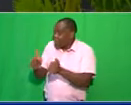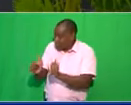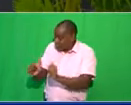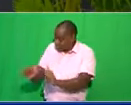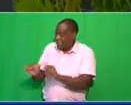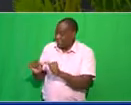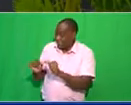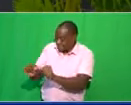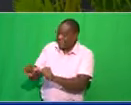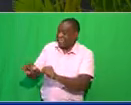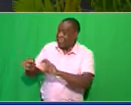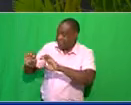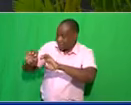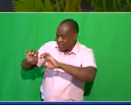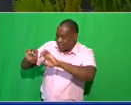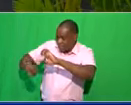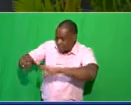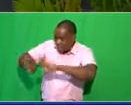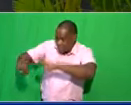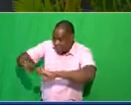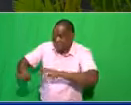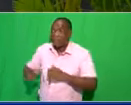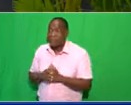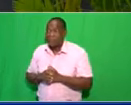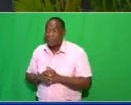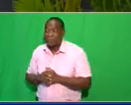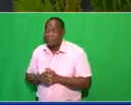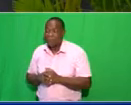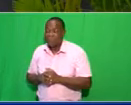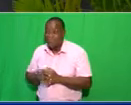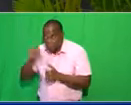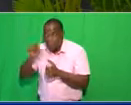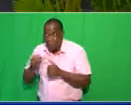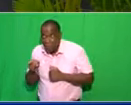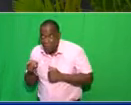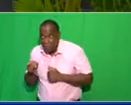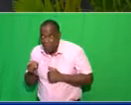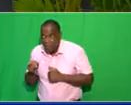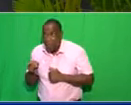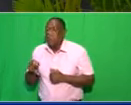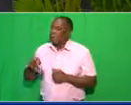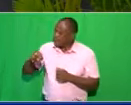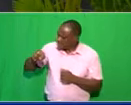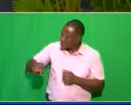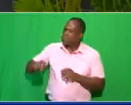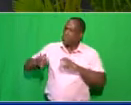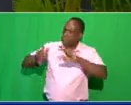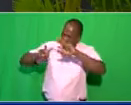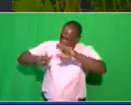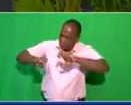assessment, and that needed to be evaluated, but I was certainly always willing to help both the